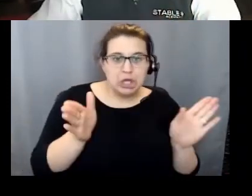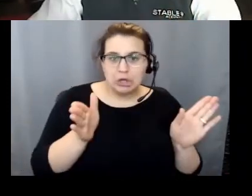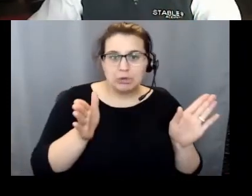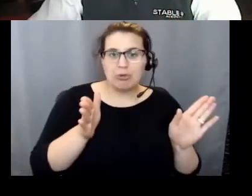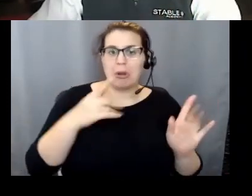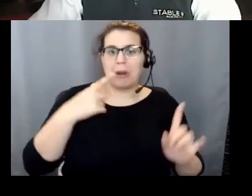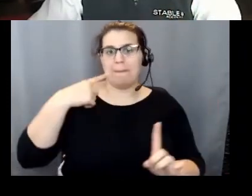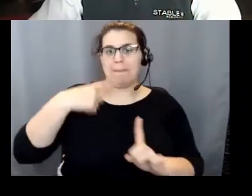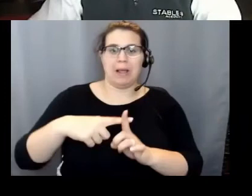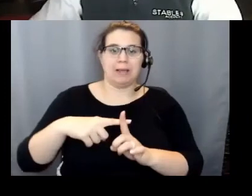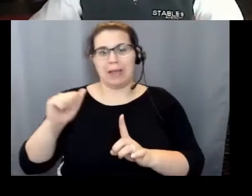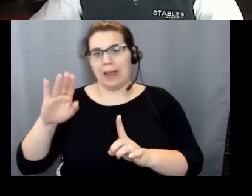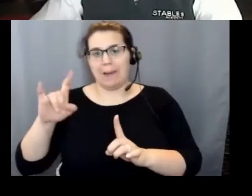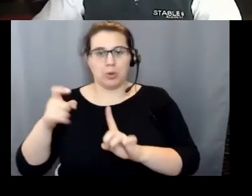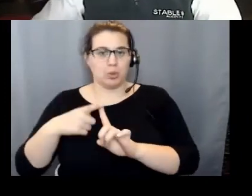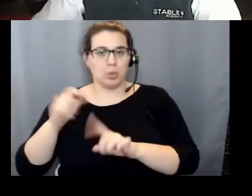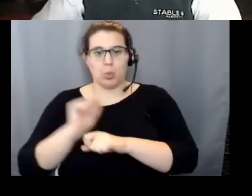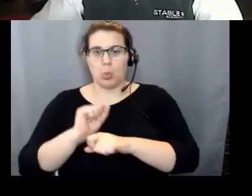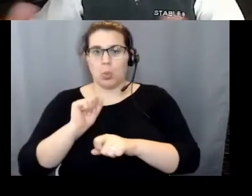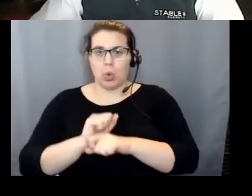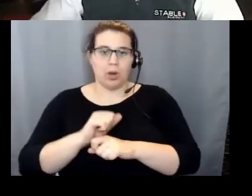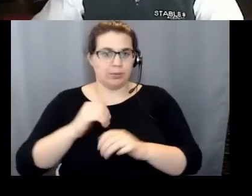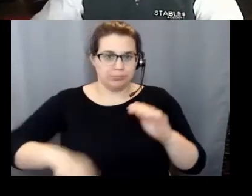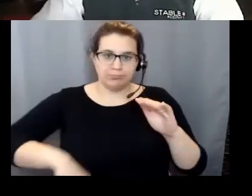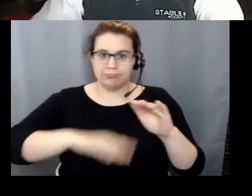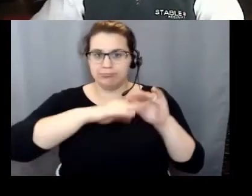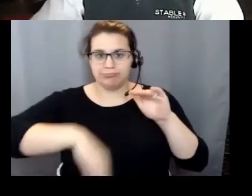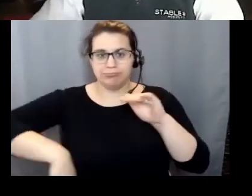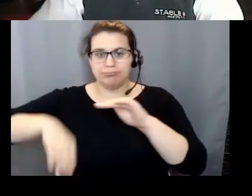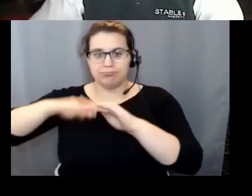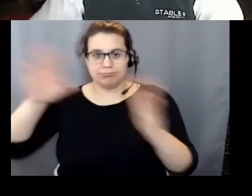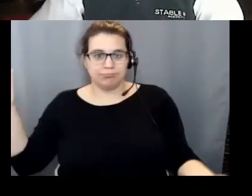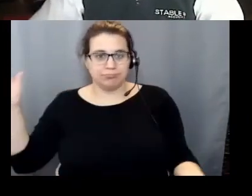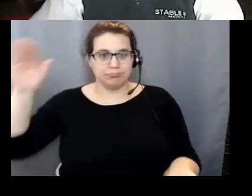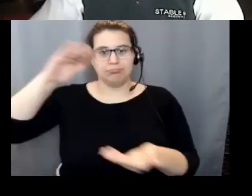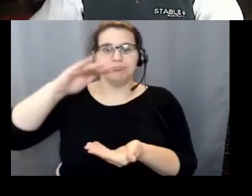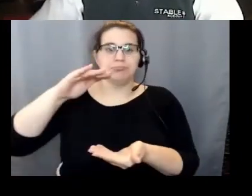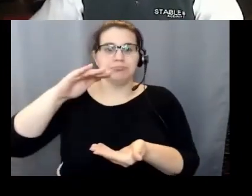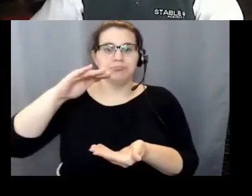the able to work contribution limit. So combined, if both of those were applicable,